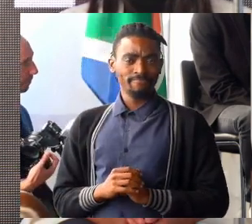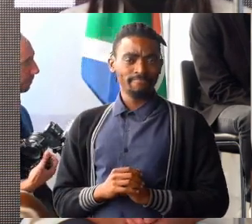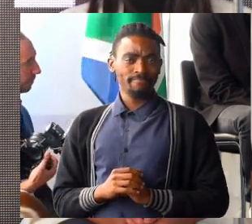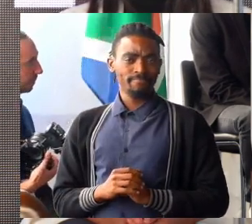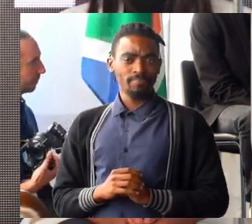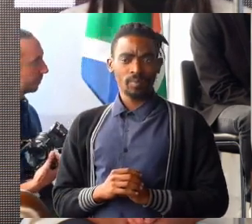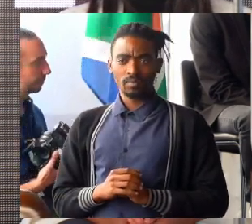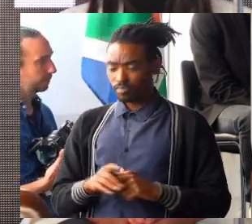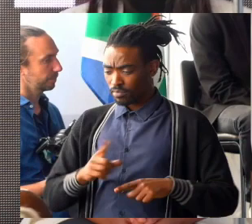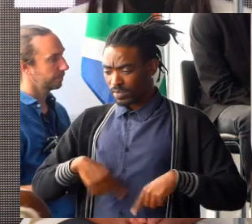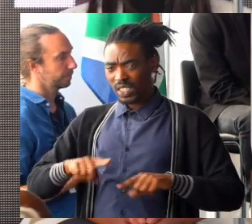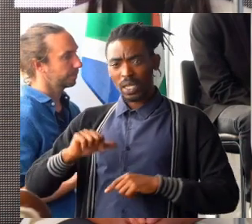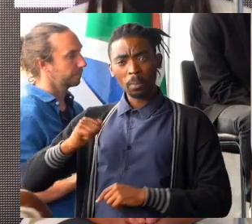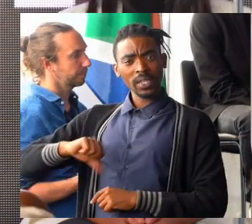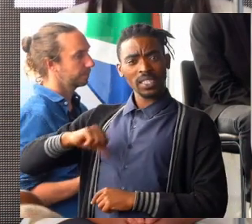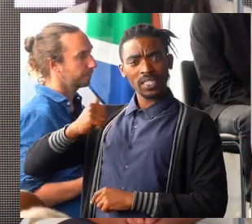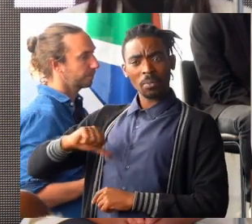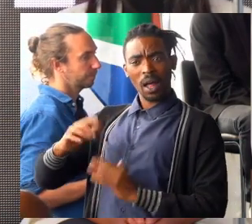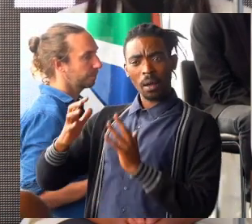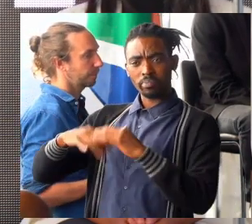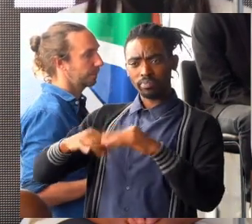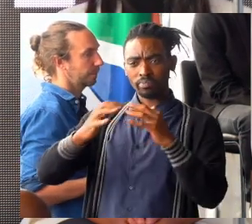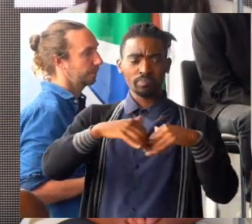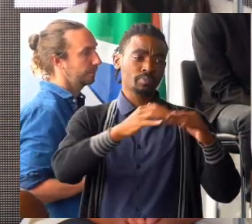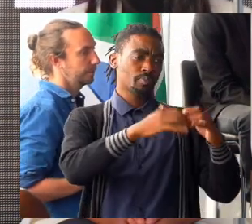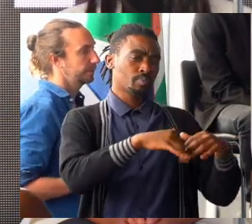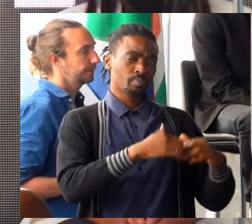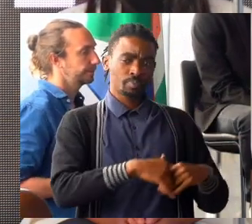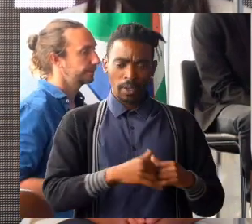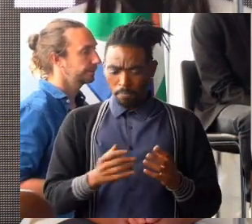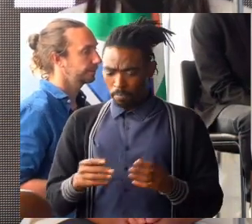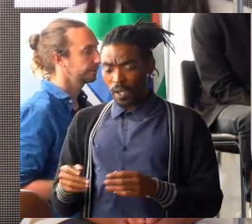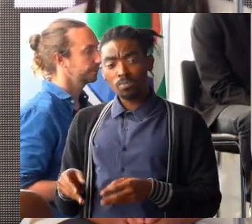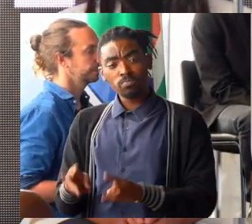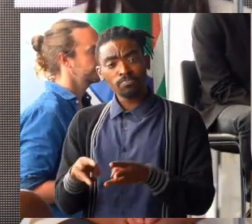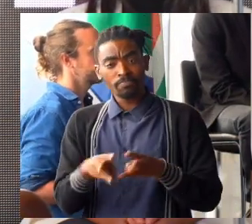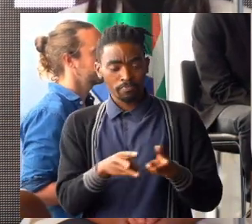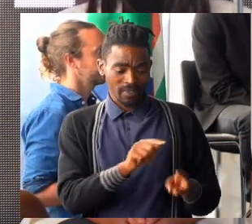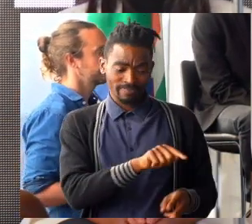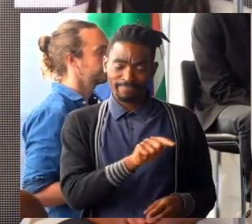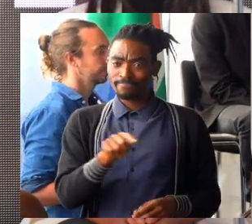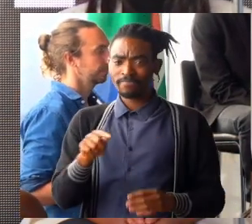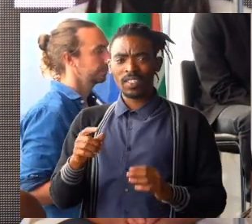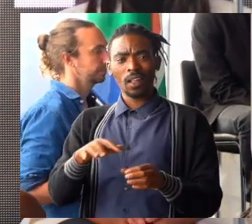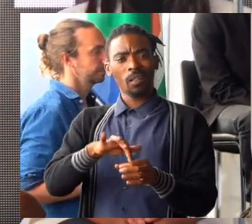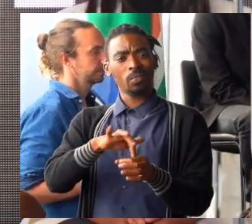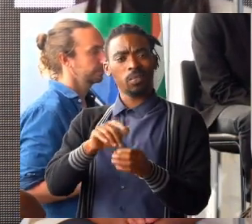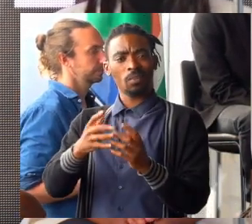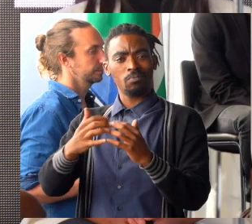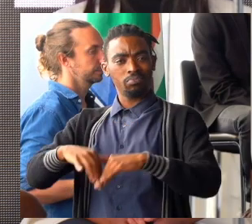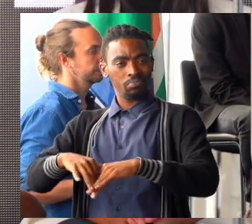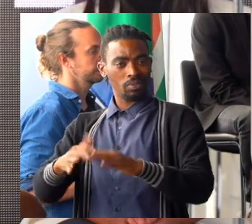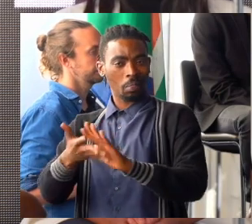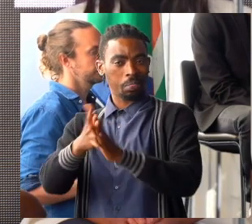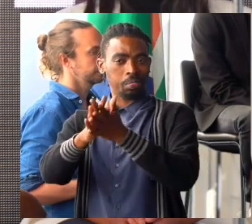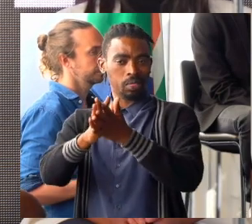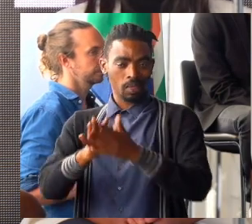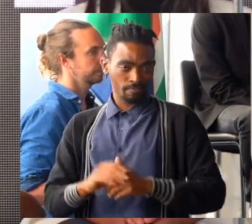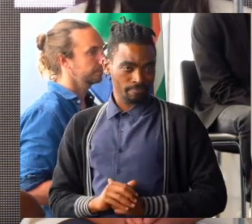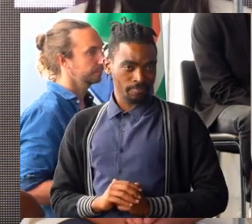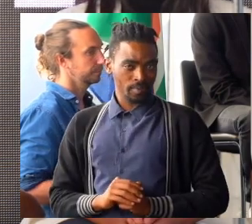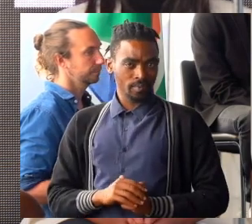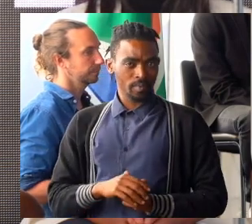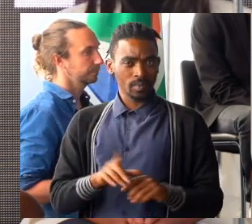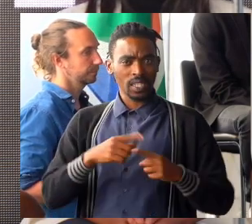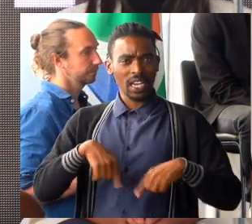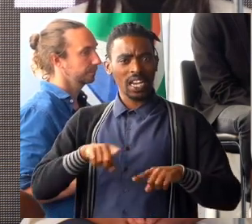Our municipalities are falling apart. Our roads, bridges, and railways are crumbling before our very eyes. We remain